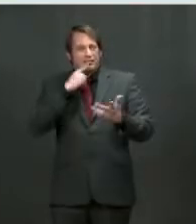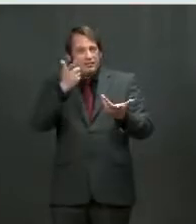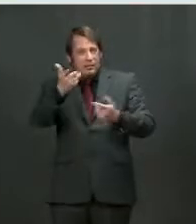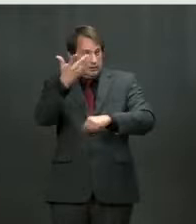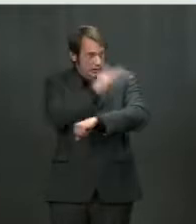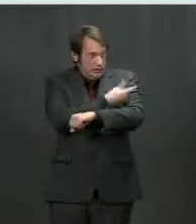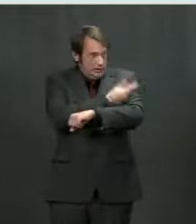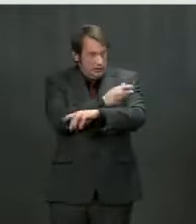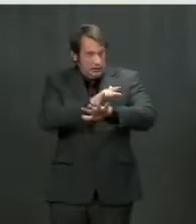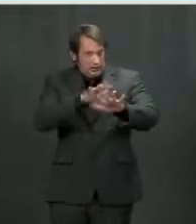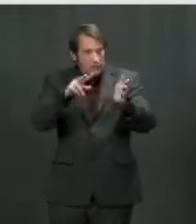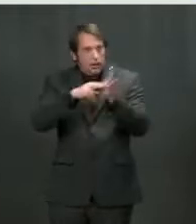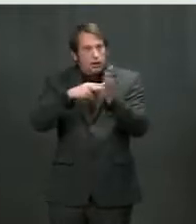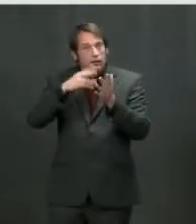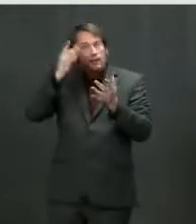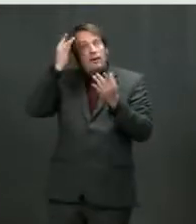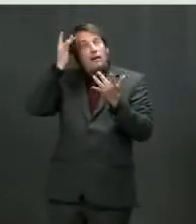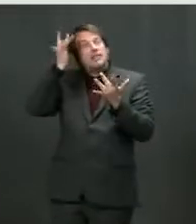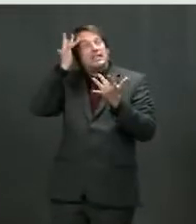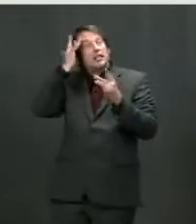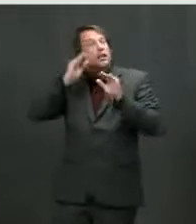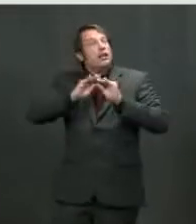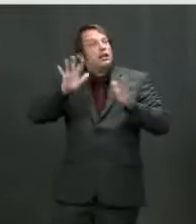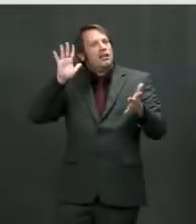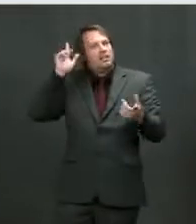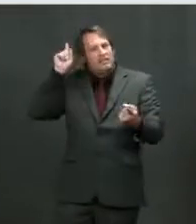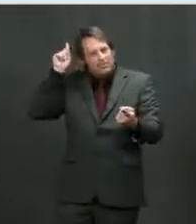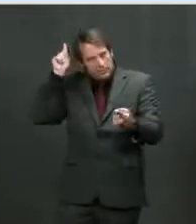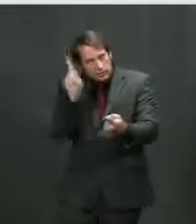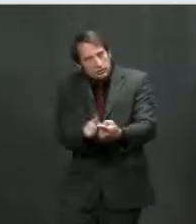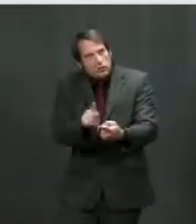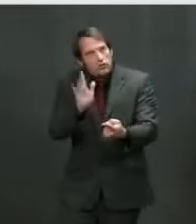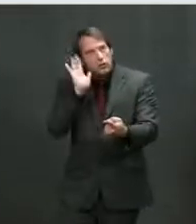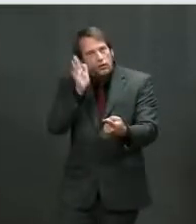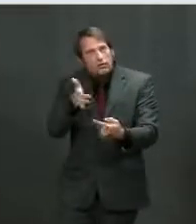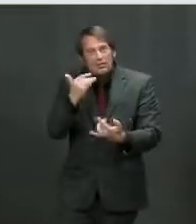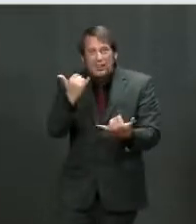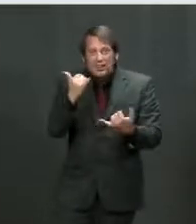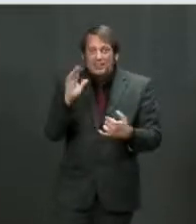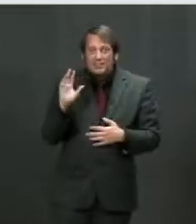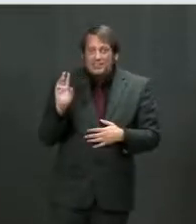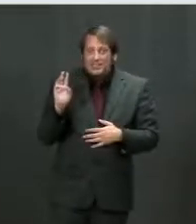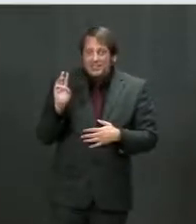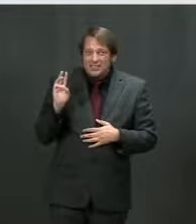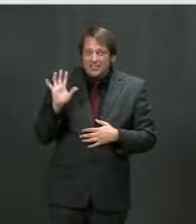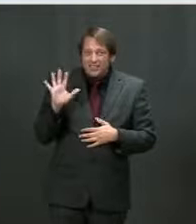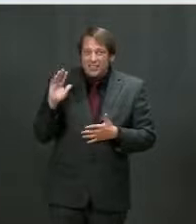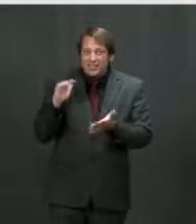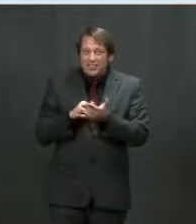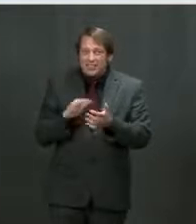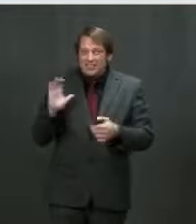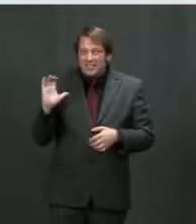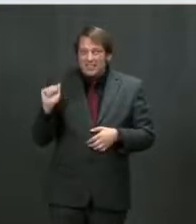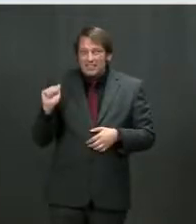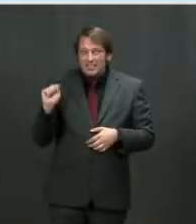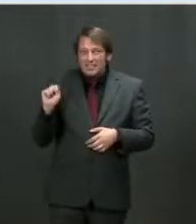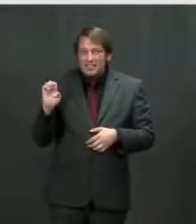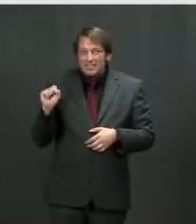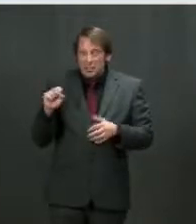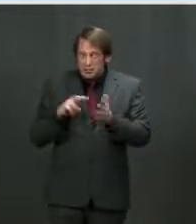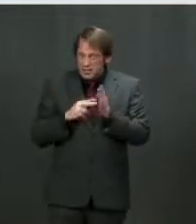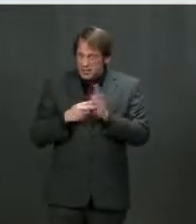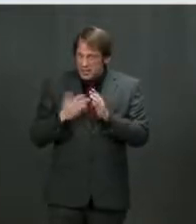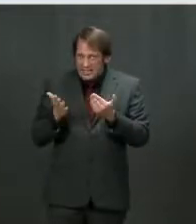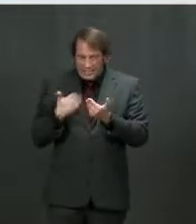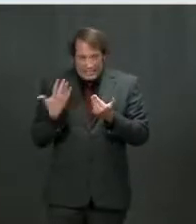circulating. 65,000 cases, that's 65,000 opportunities for mutations to occur, for more variants to